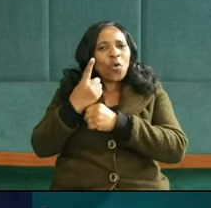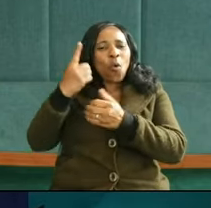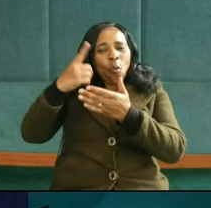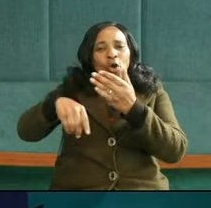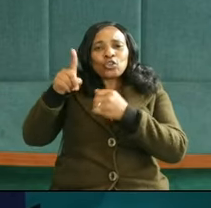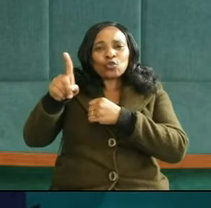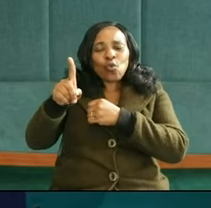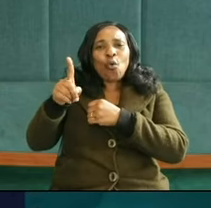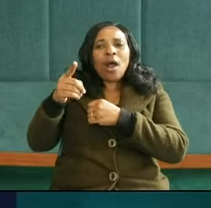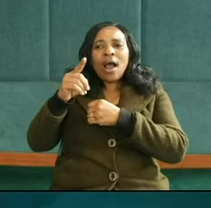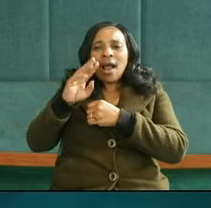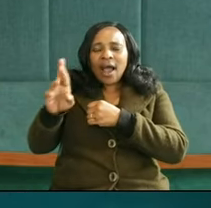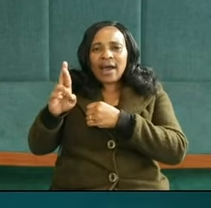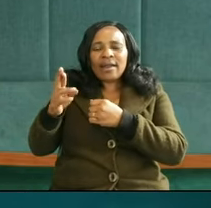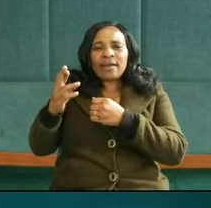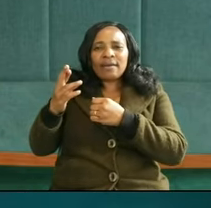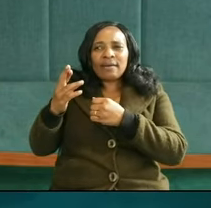you are reading?"